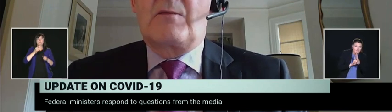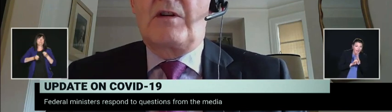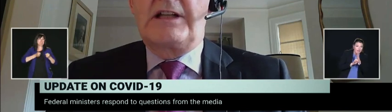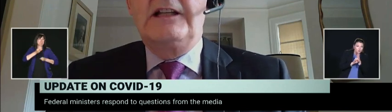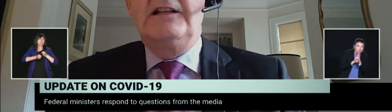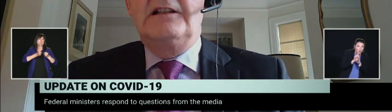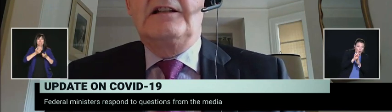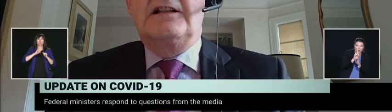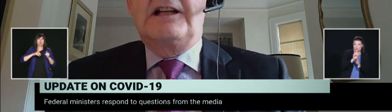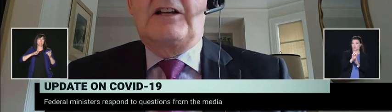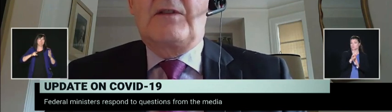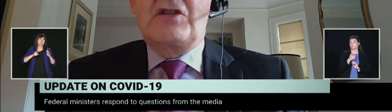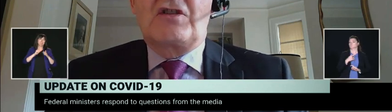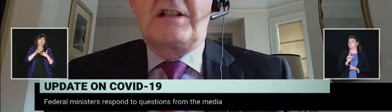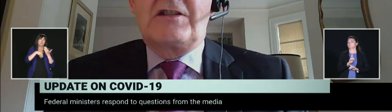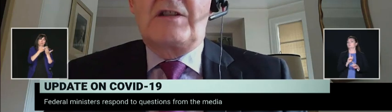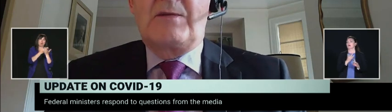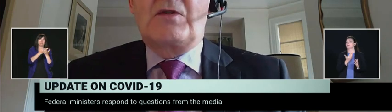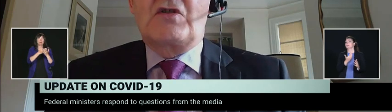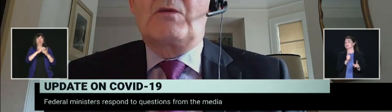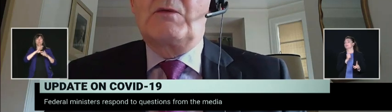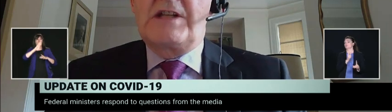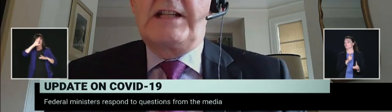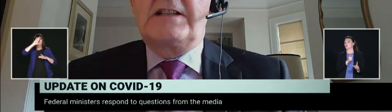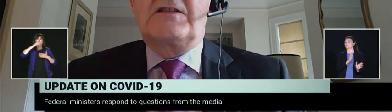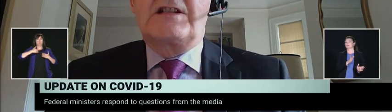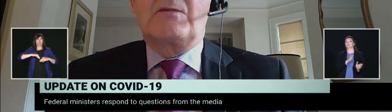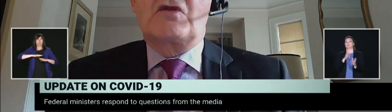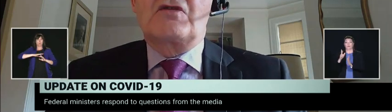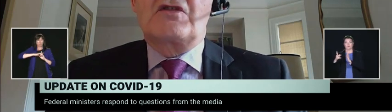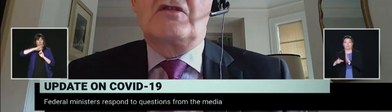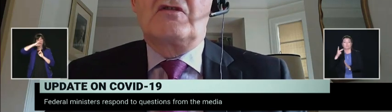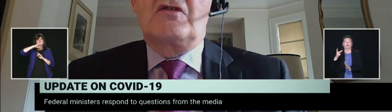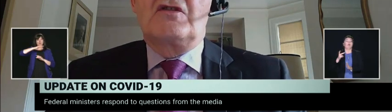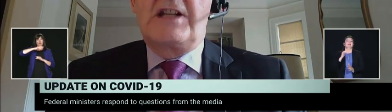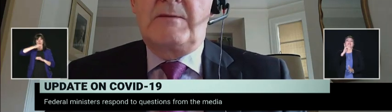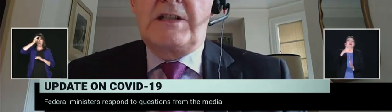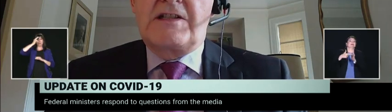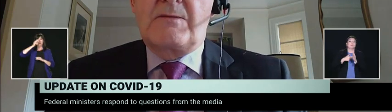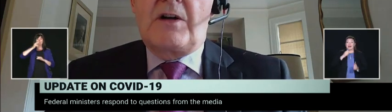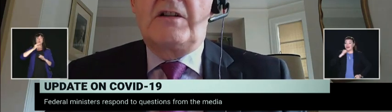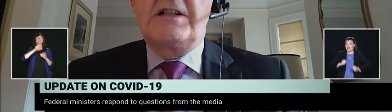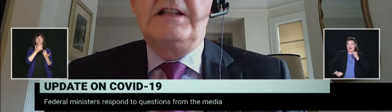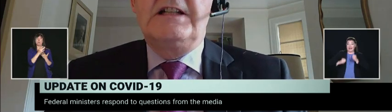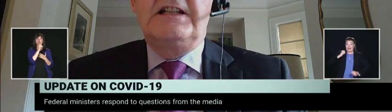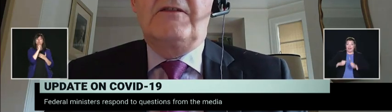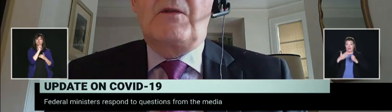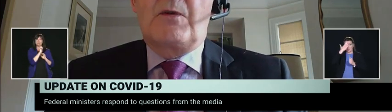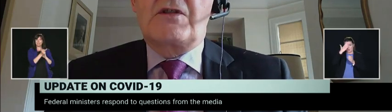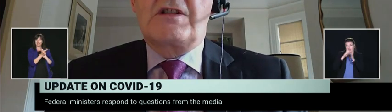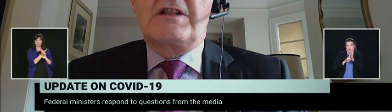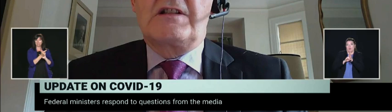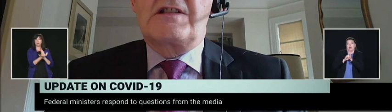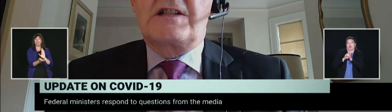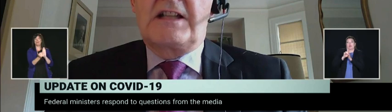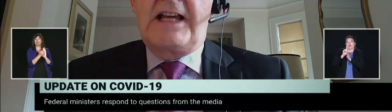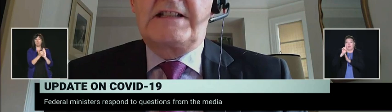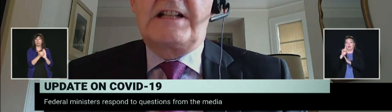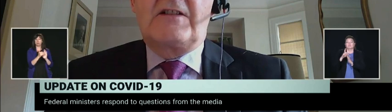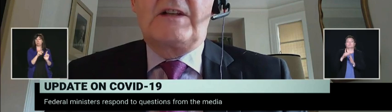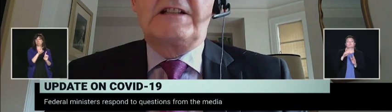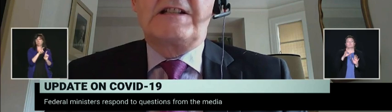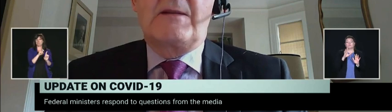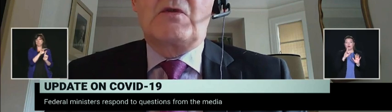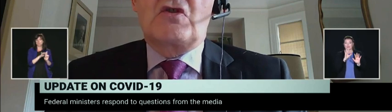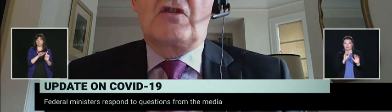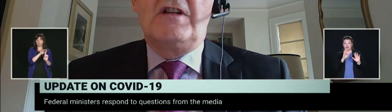was a temporary elevation in their temperature, we would take the temperatures 10 minutes apart. If the person still had